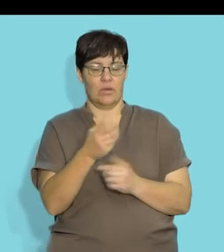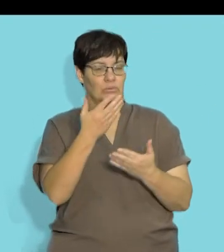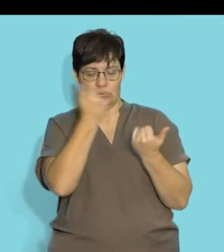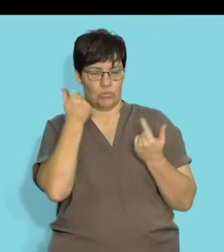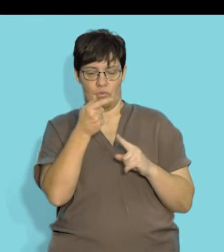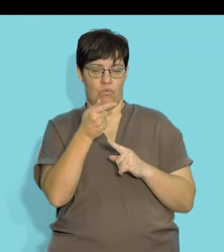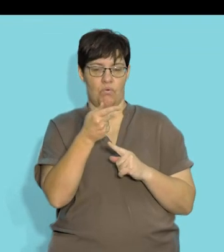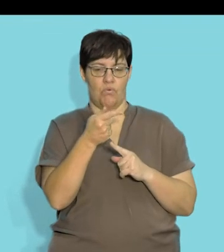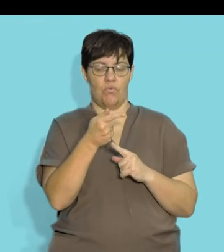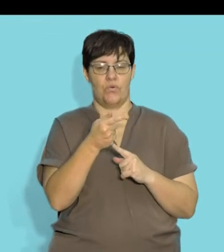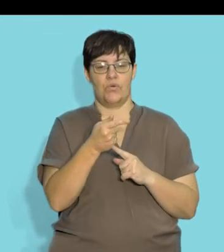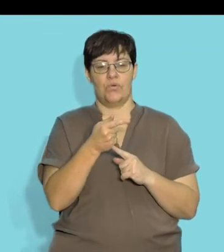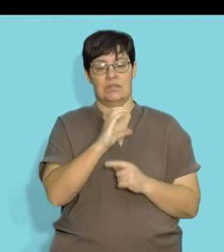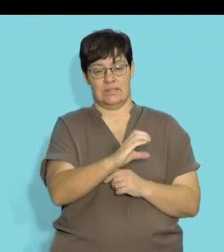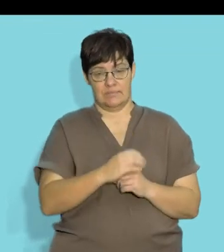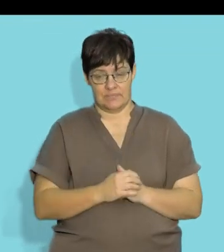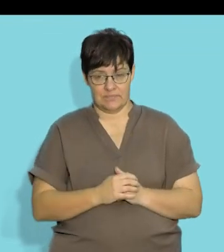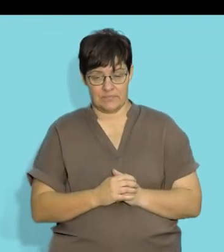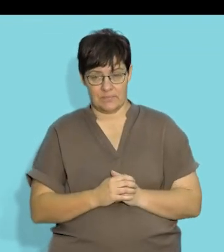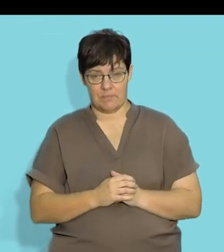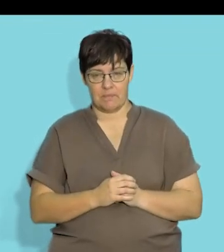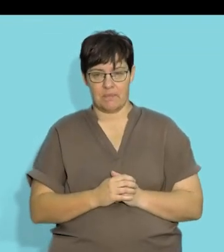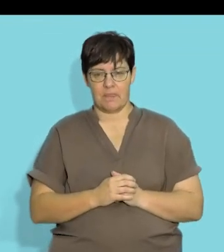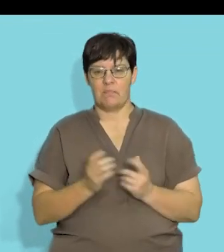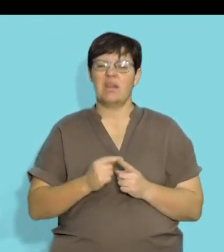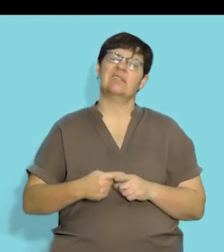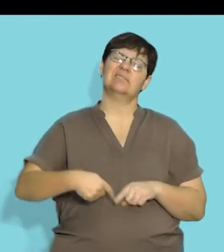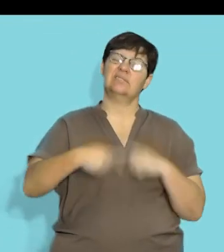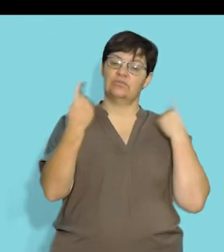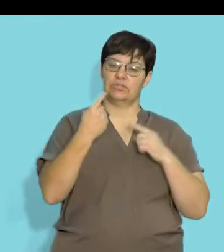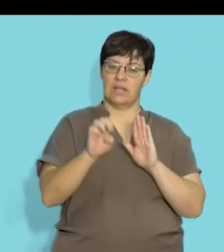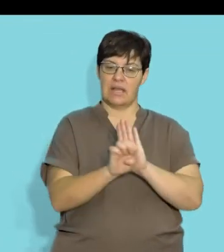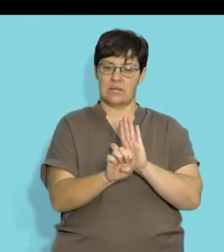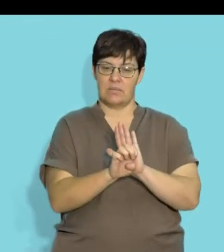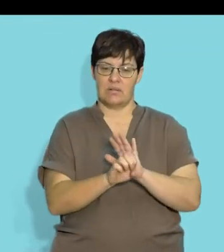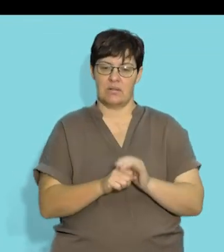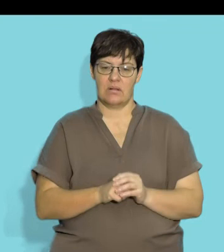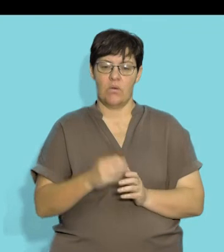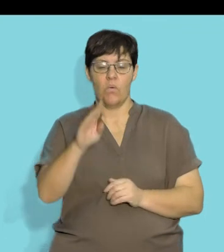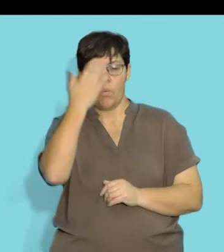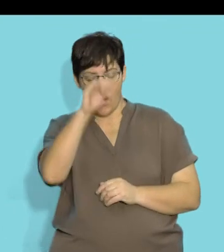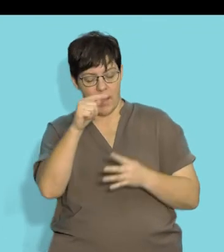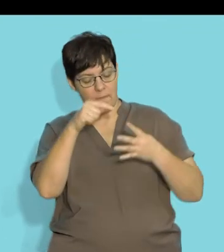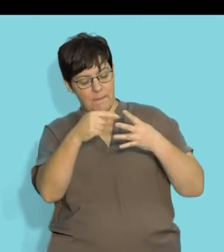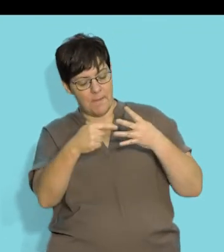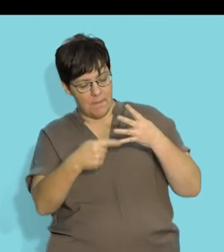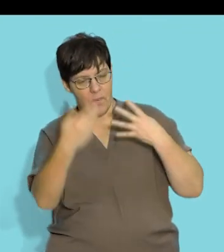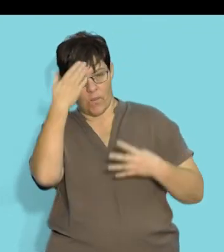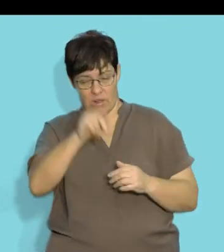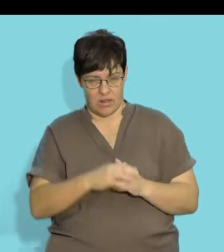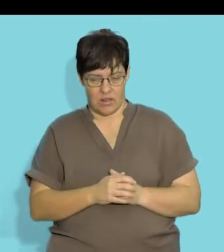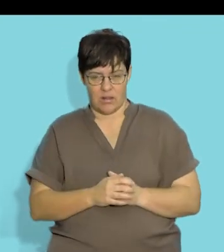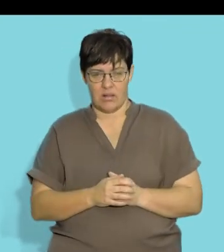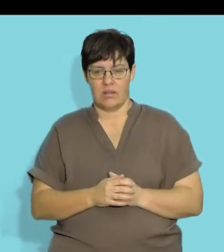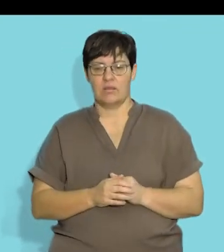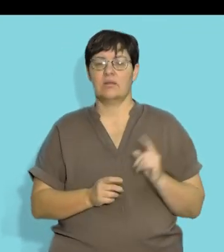unknown concentration, right? Then maybe a different example altogether, because now we know all the steps. There's a